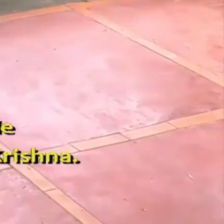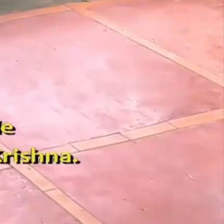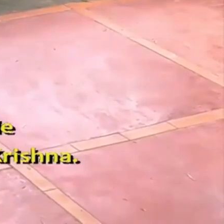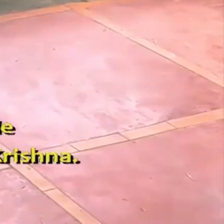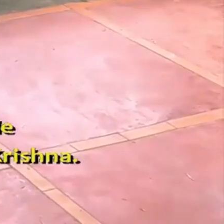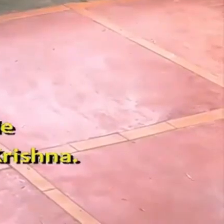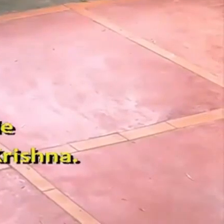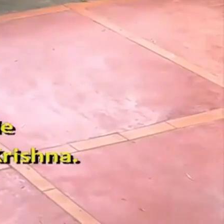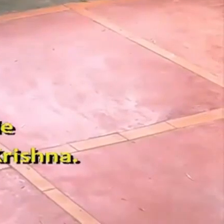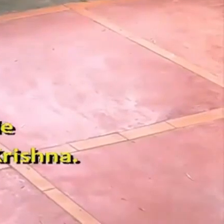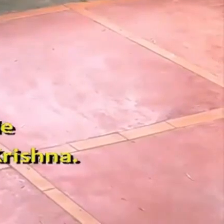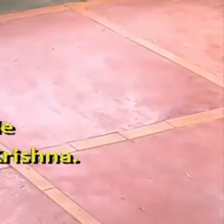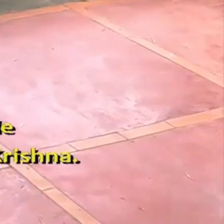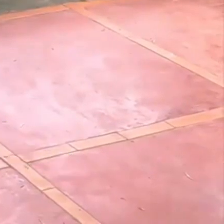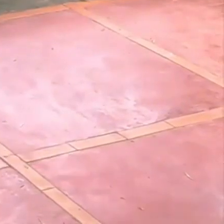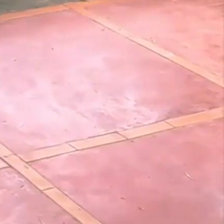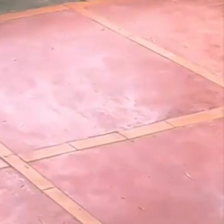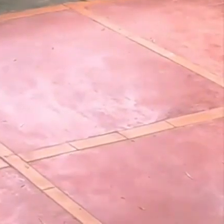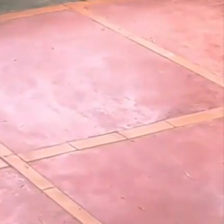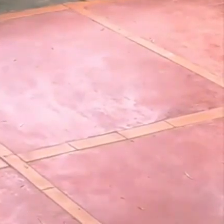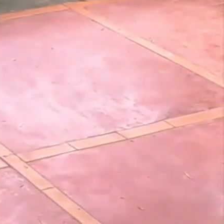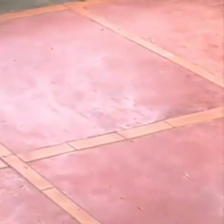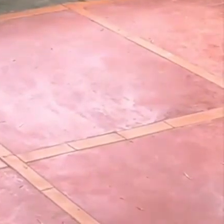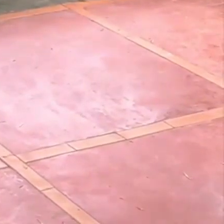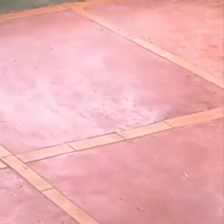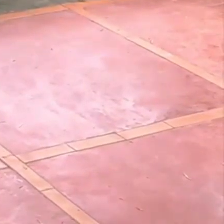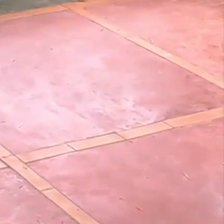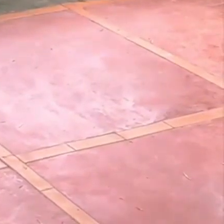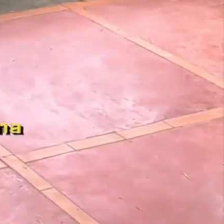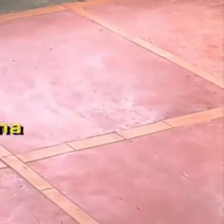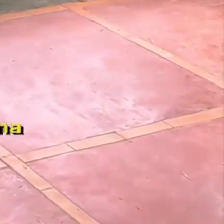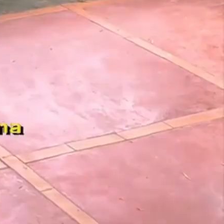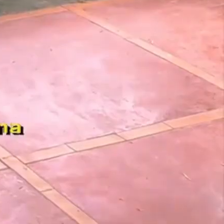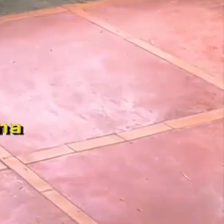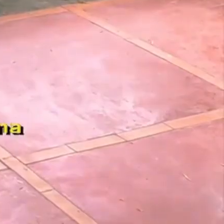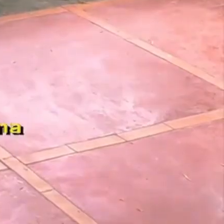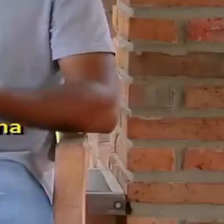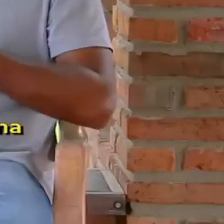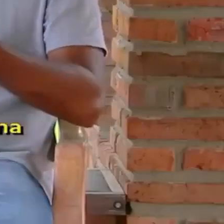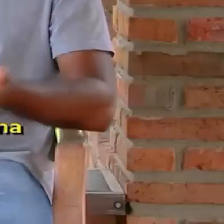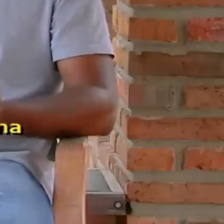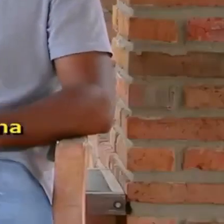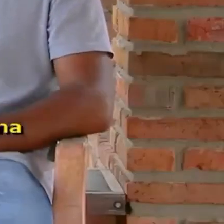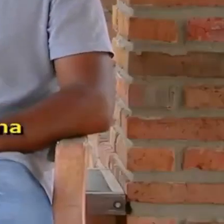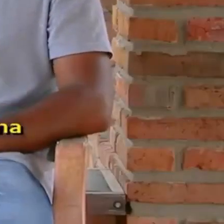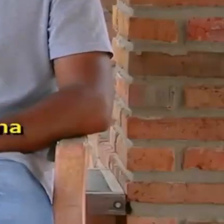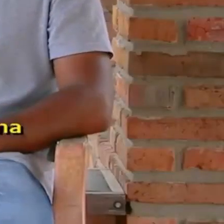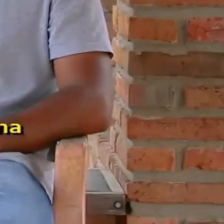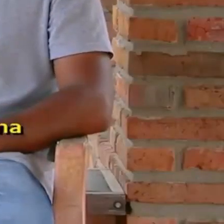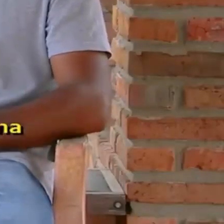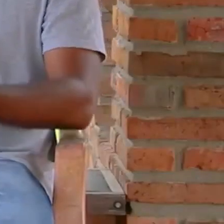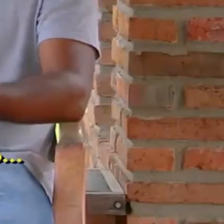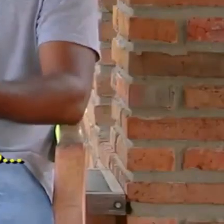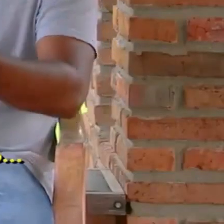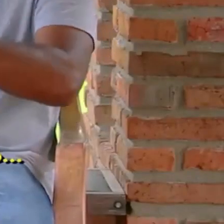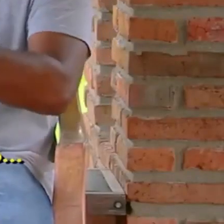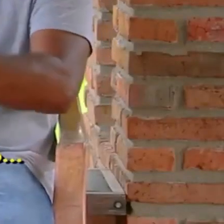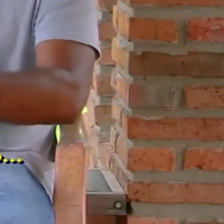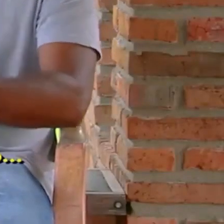also practice my Portuguese, so it's nice. Okay. So yes, and few things it's like good. This. Do you like